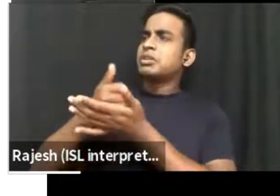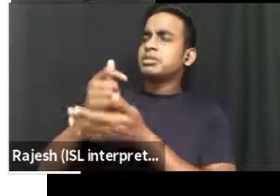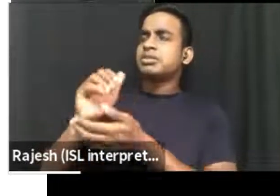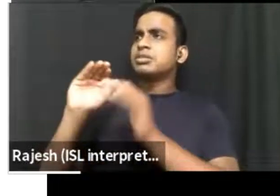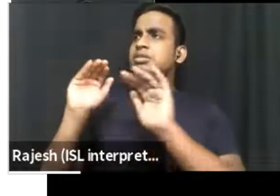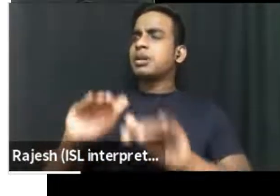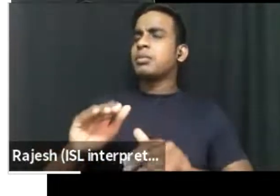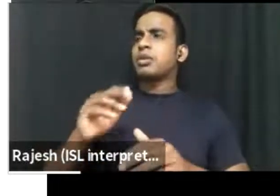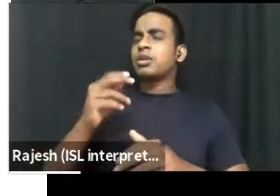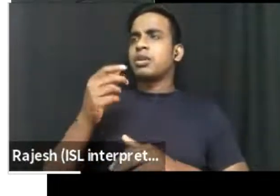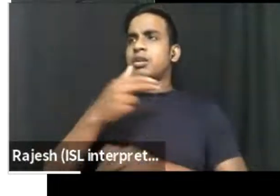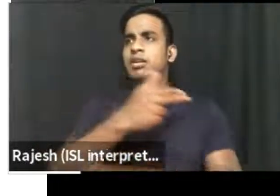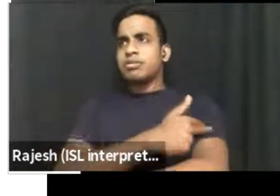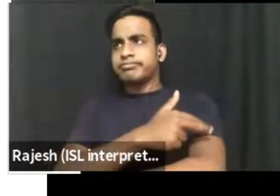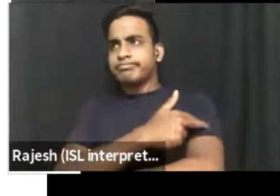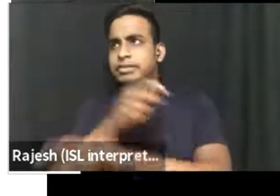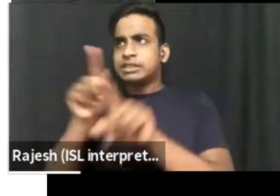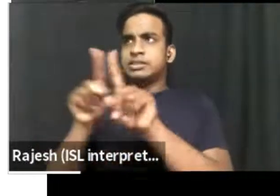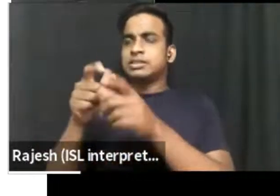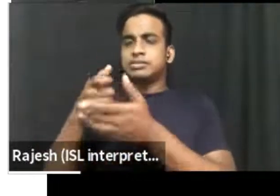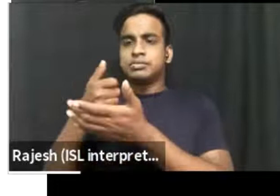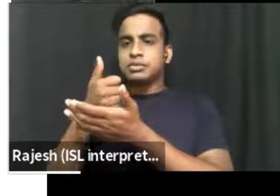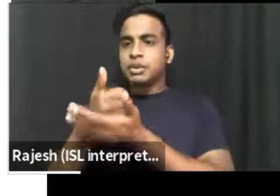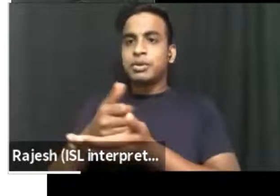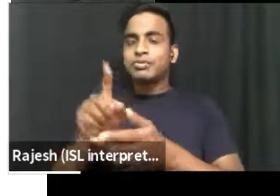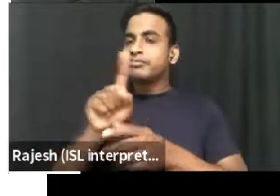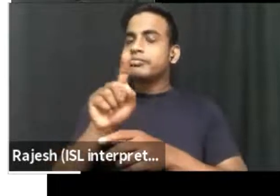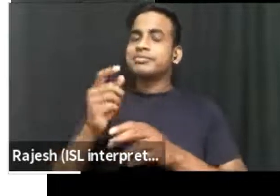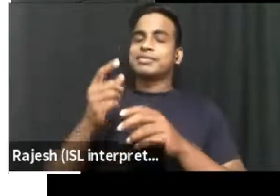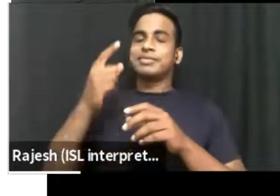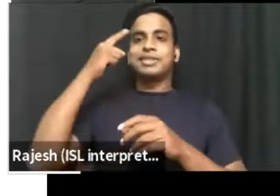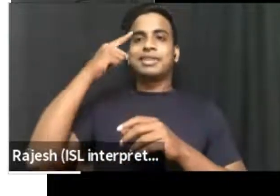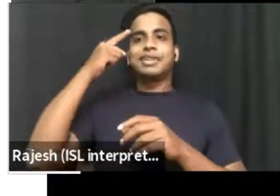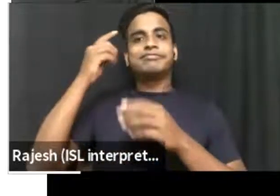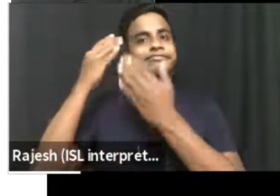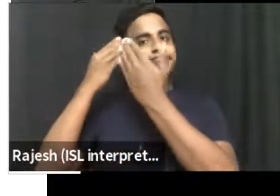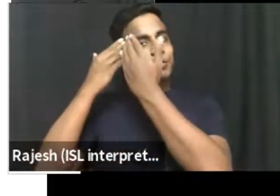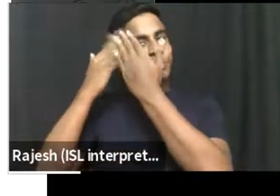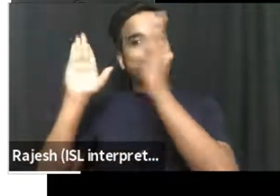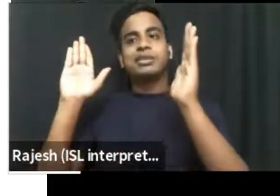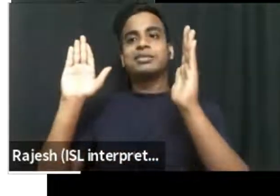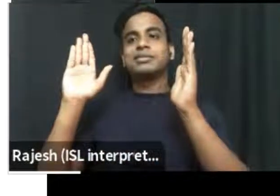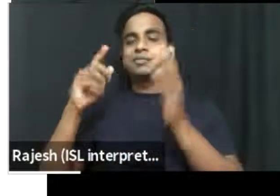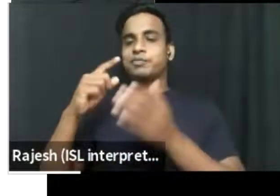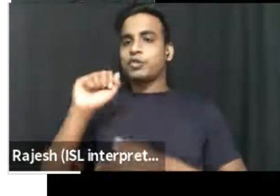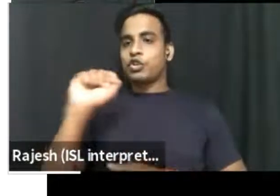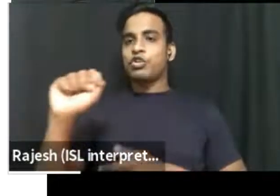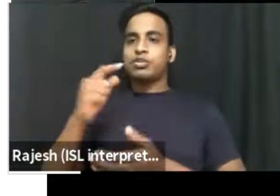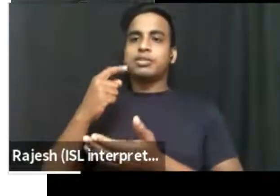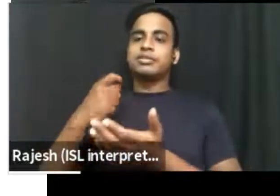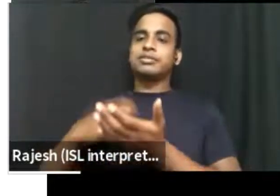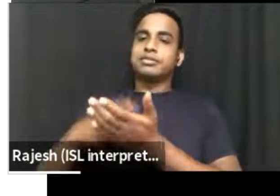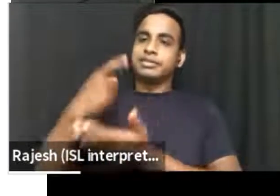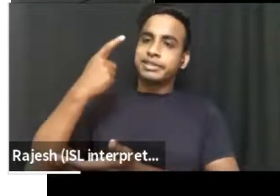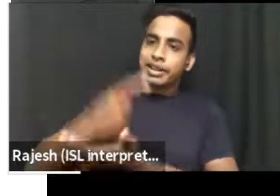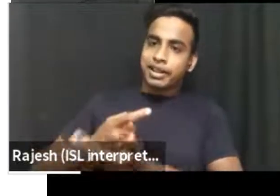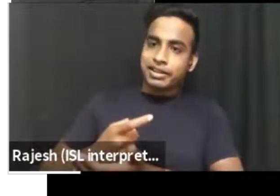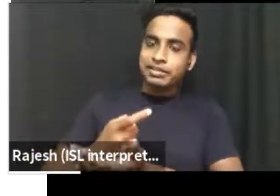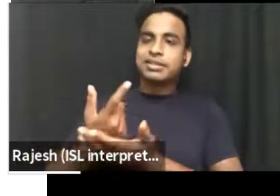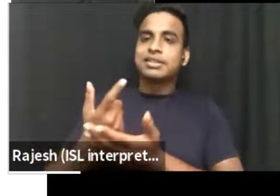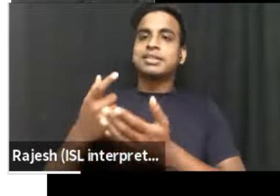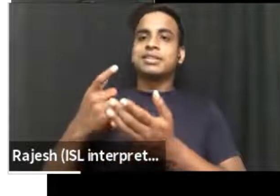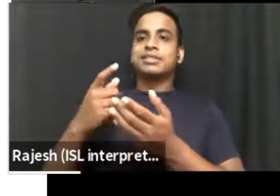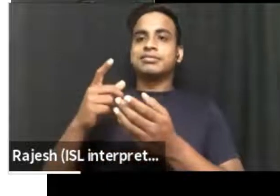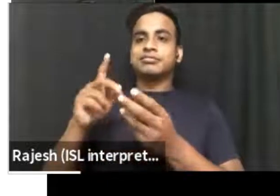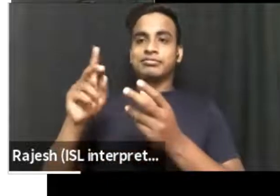the agenda of rights for people with disabilities. Researched, evidence-based sharing and learning, how can that